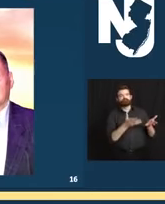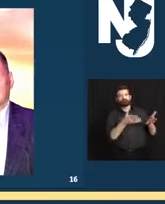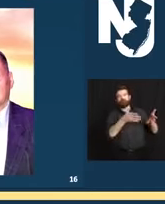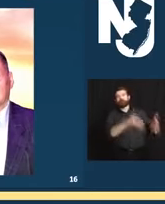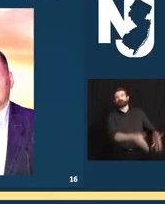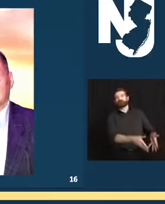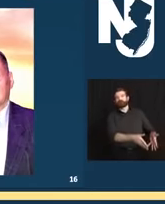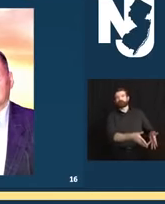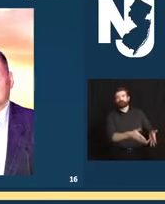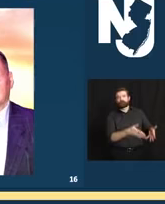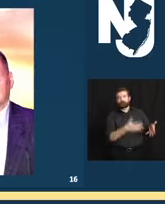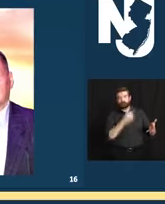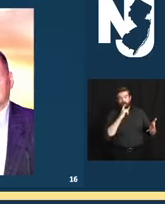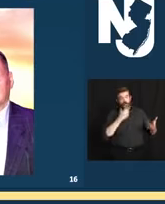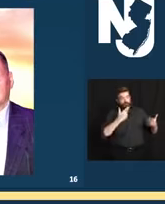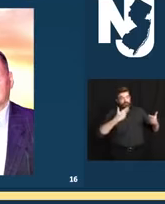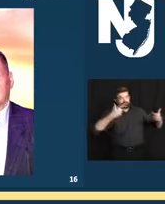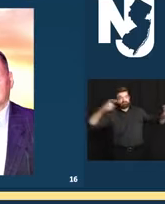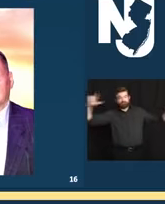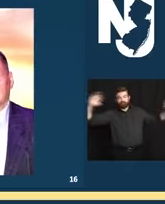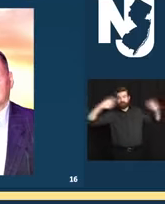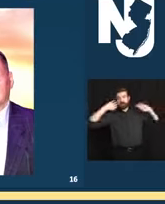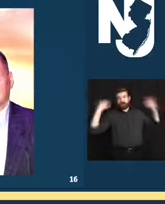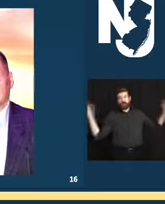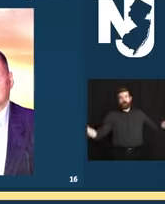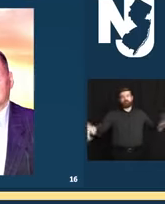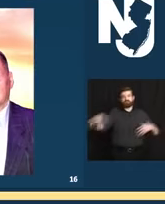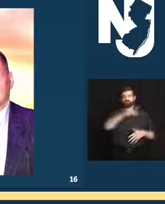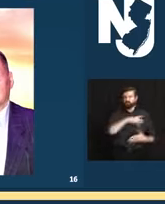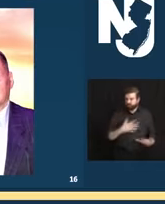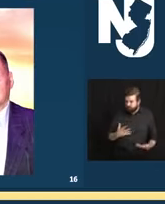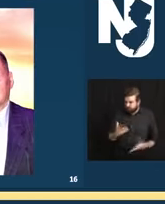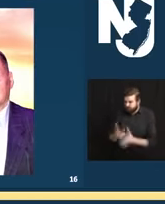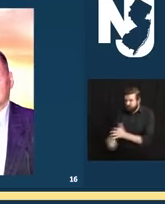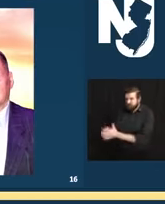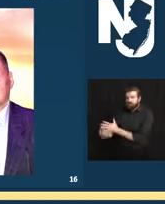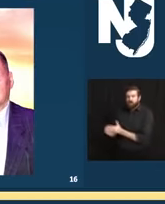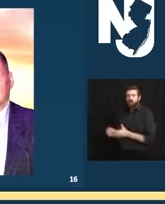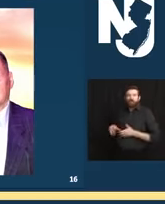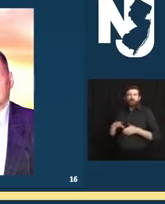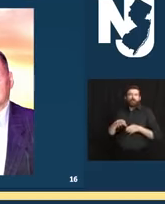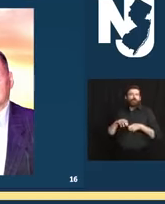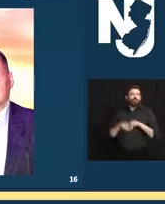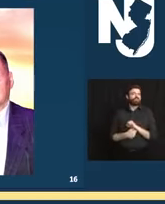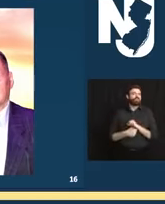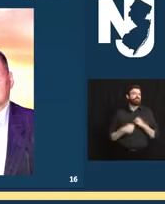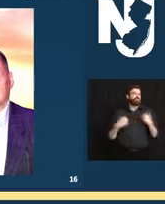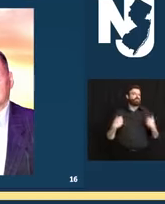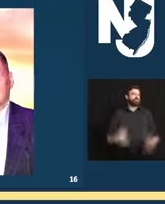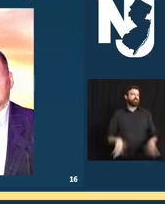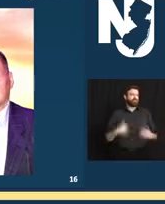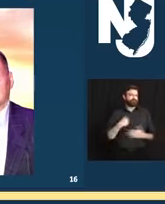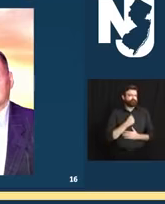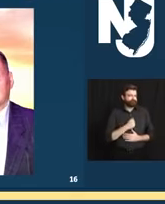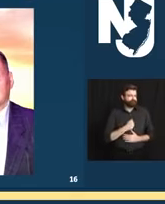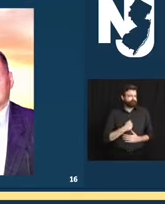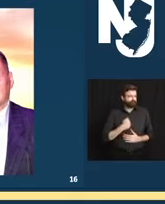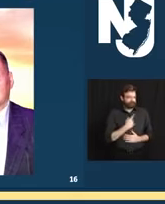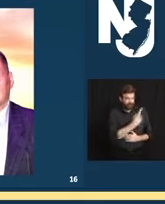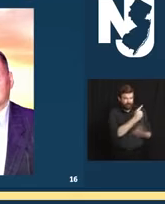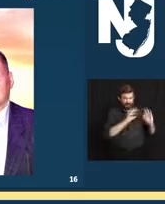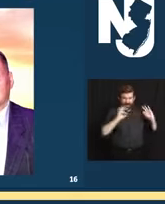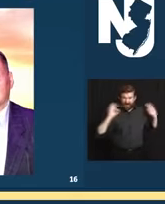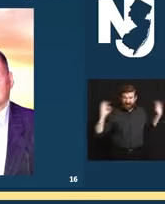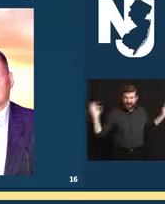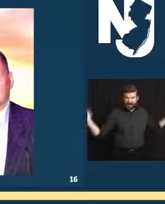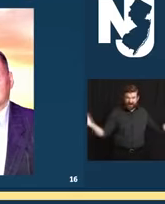family. To them, we offer our deepest, deepest condolences. One family should never endure such a loss in such a